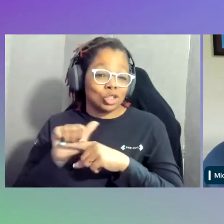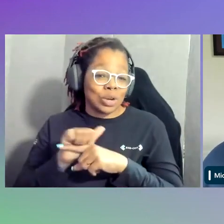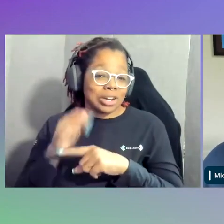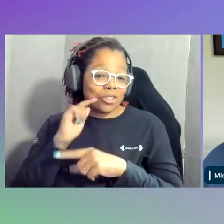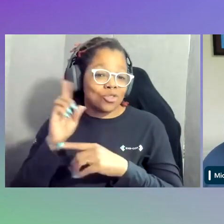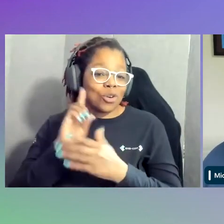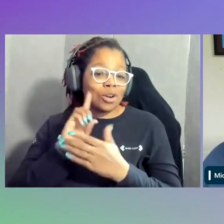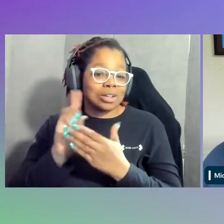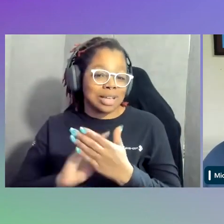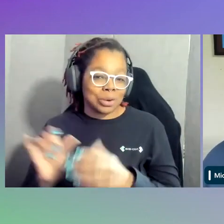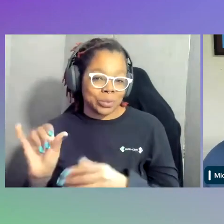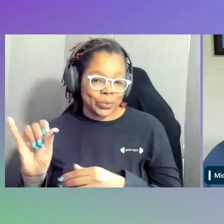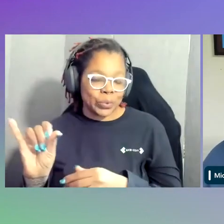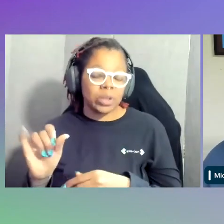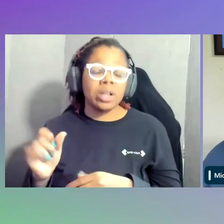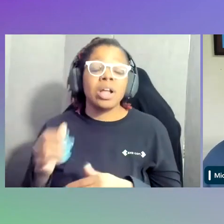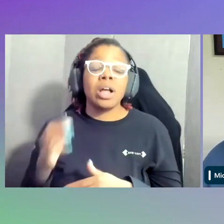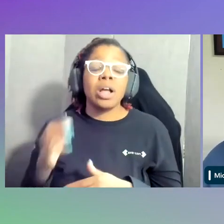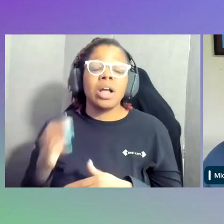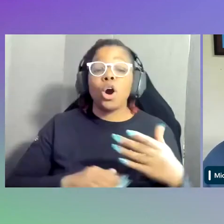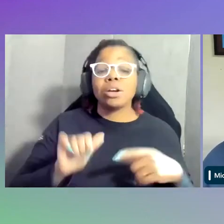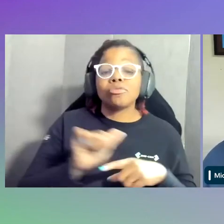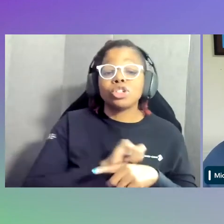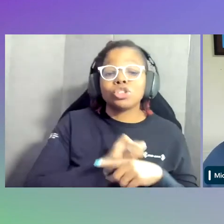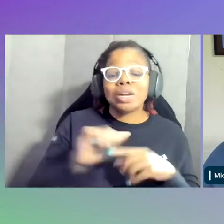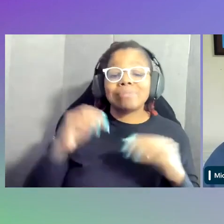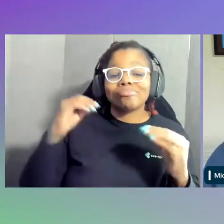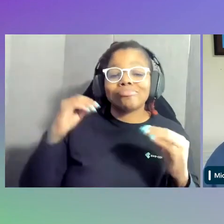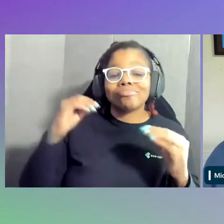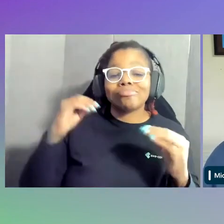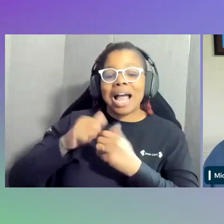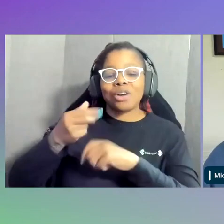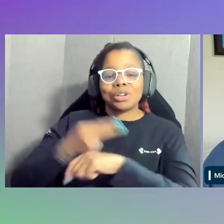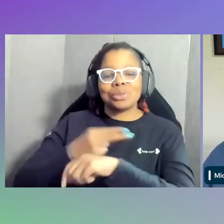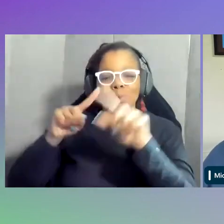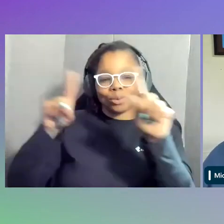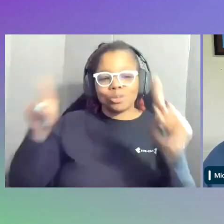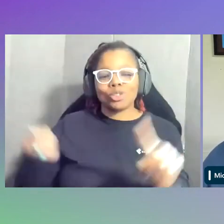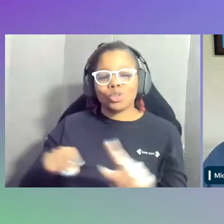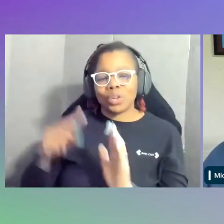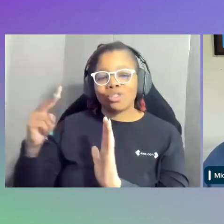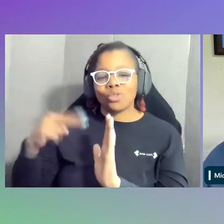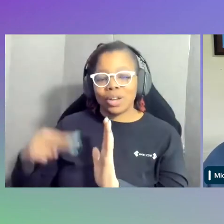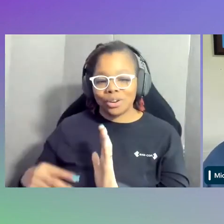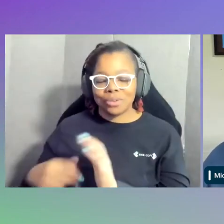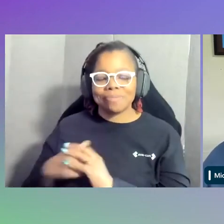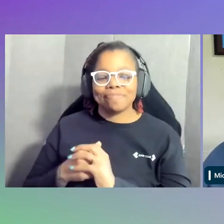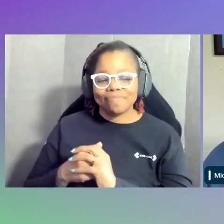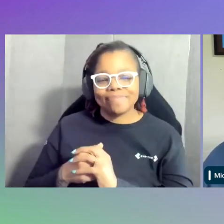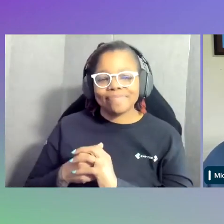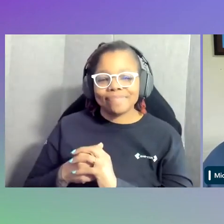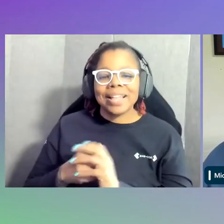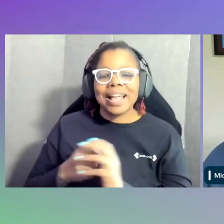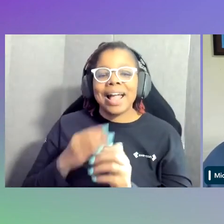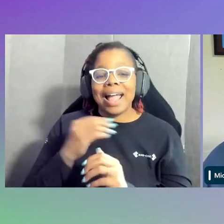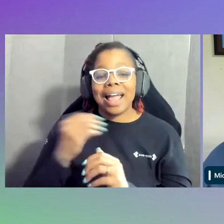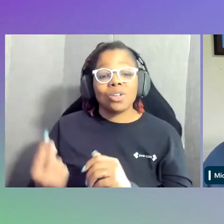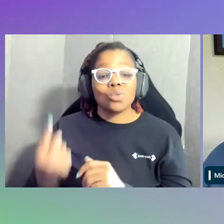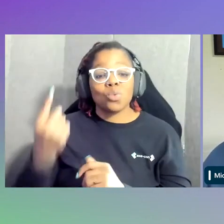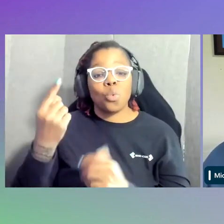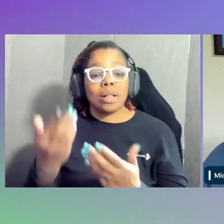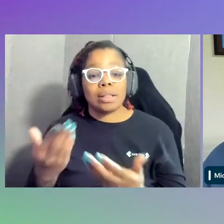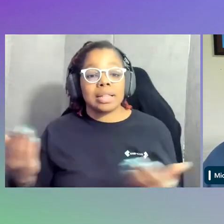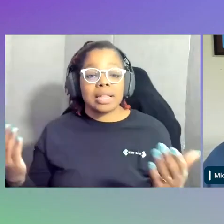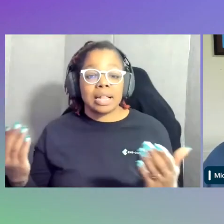designers, and part of this training is to teach them how to use the screen reader in your phone. And one of the things that